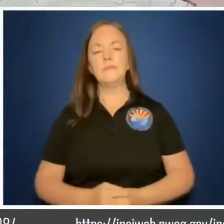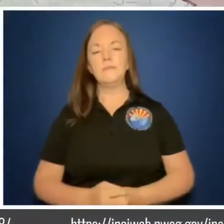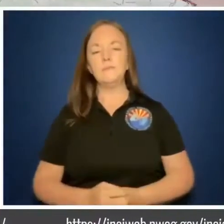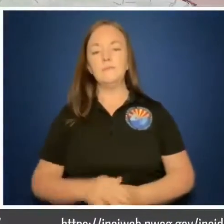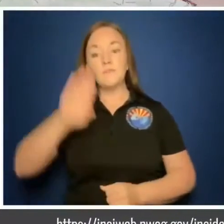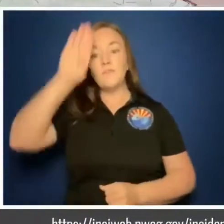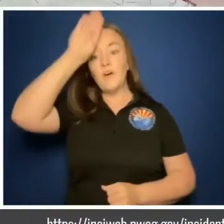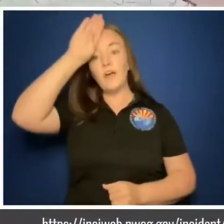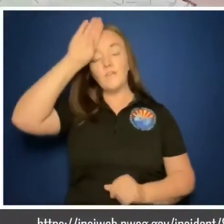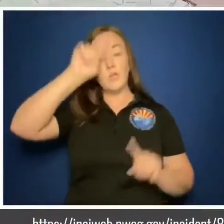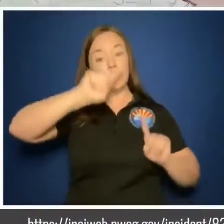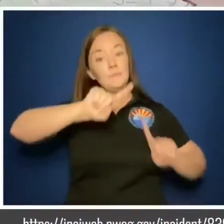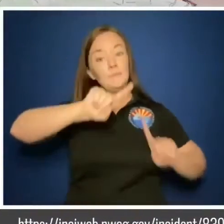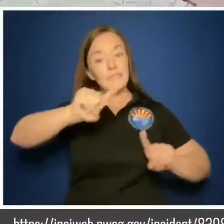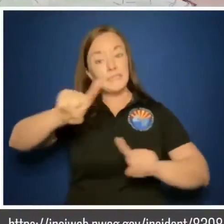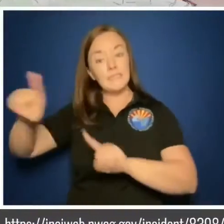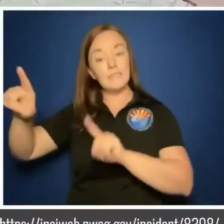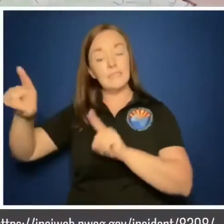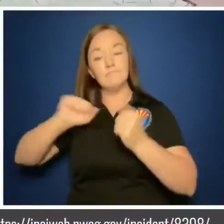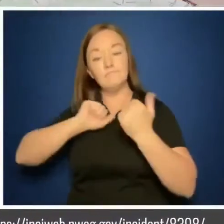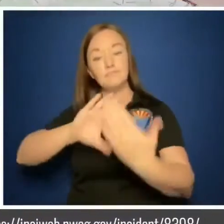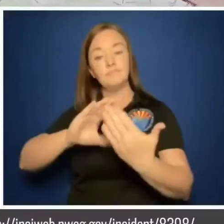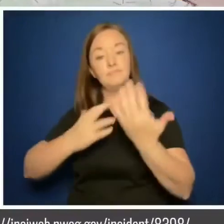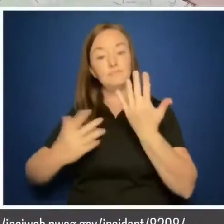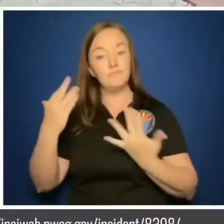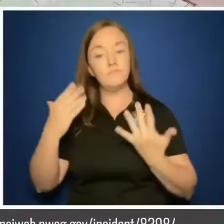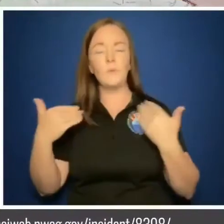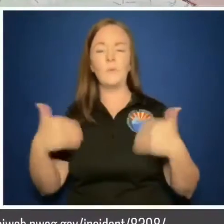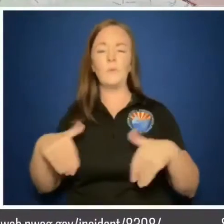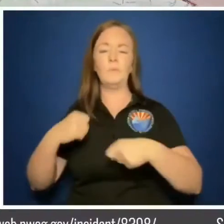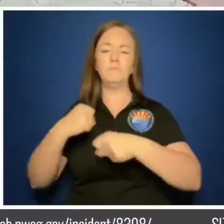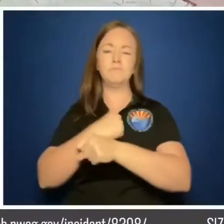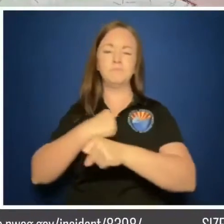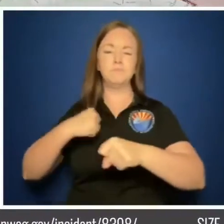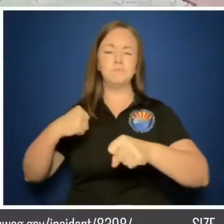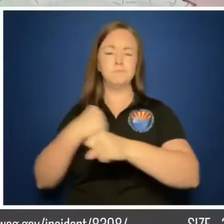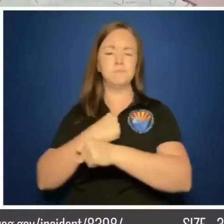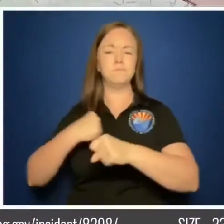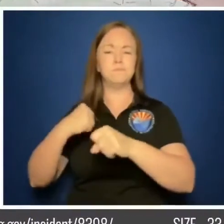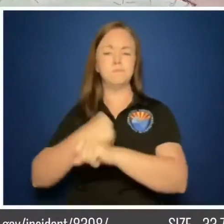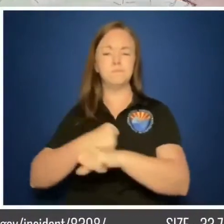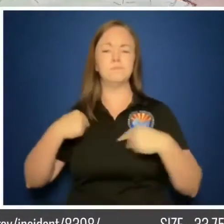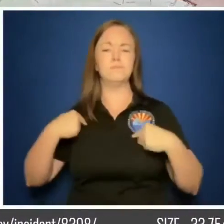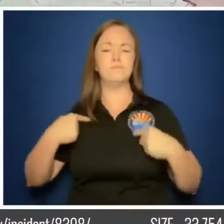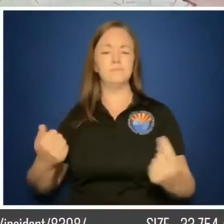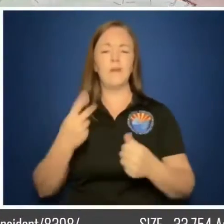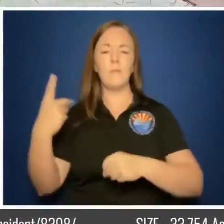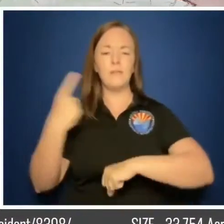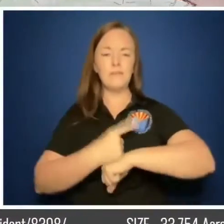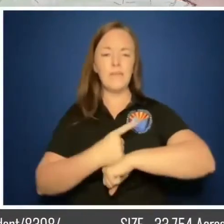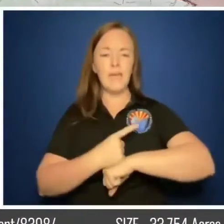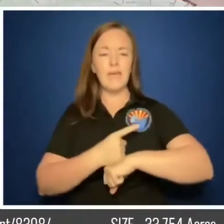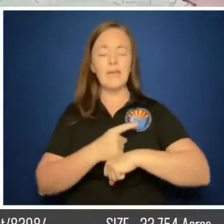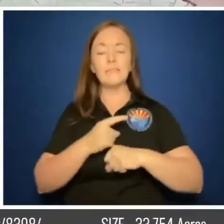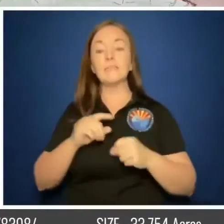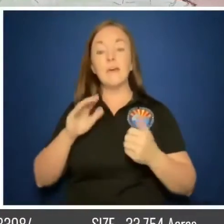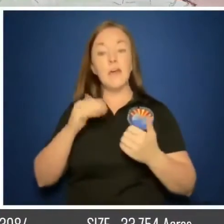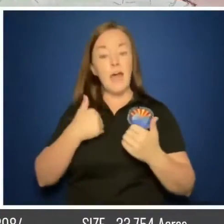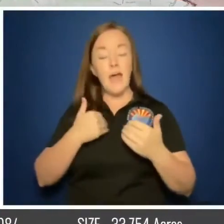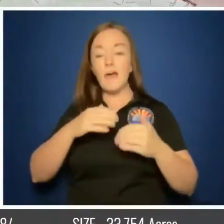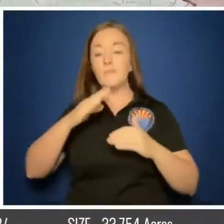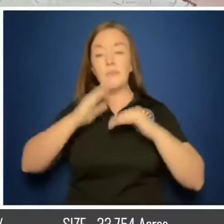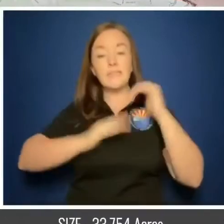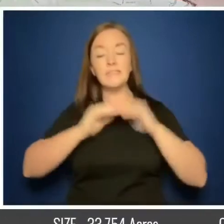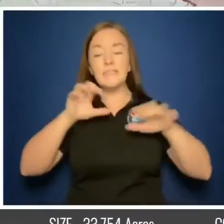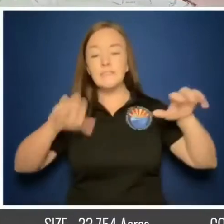ground have been in one heck of a firefight for the last couple of days, in amongst structures and the communities, and then